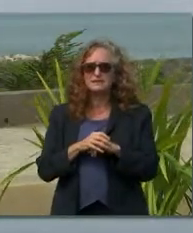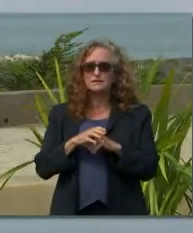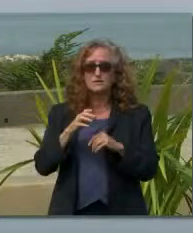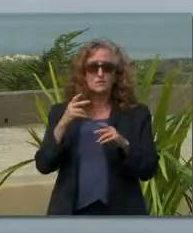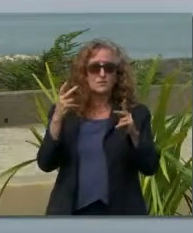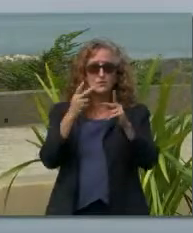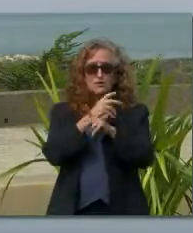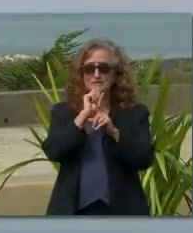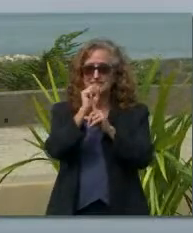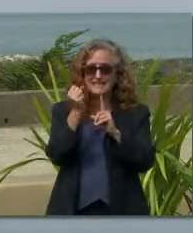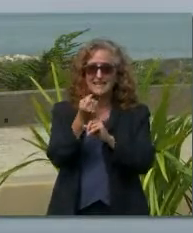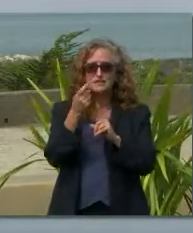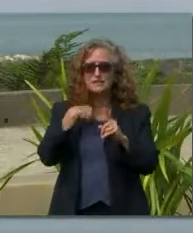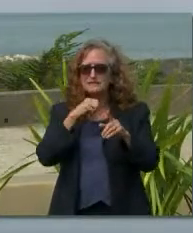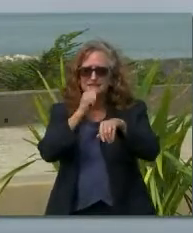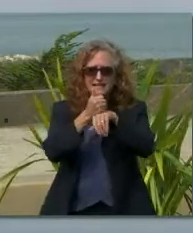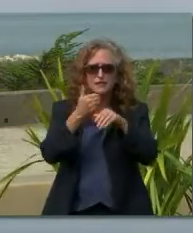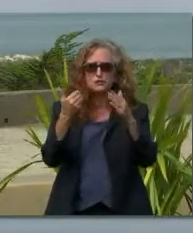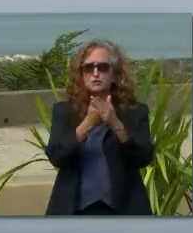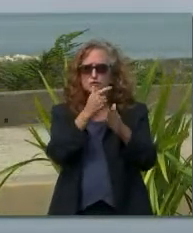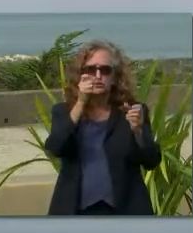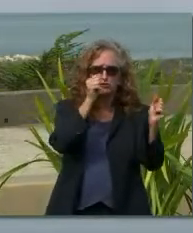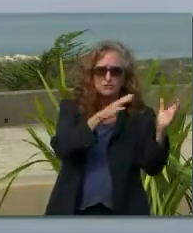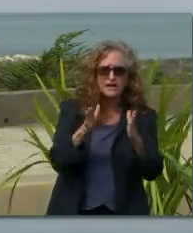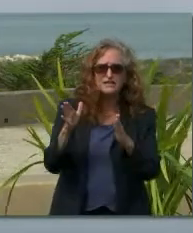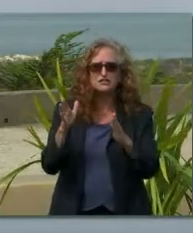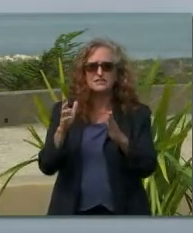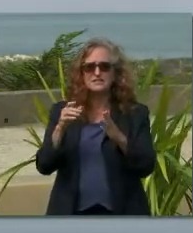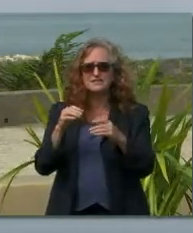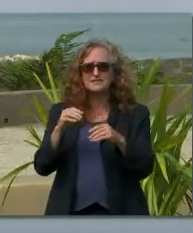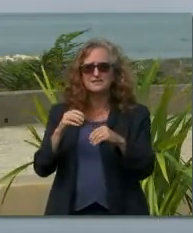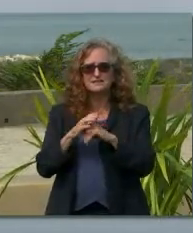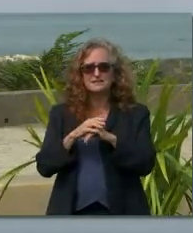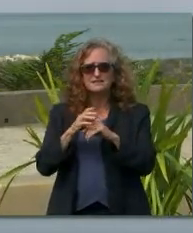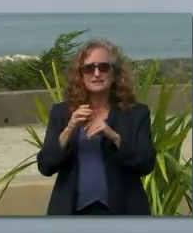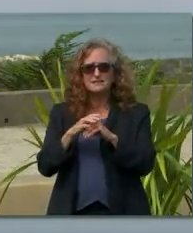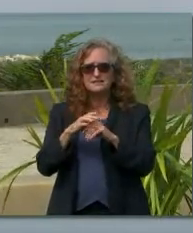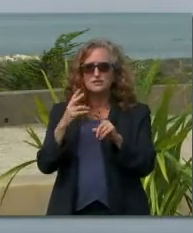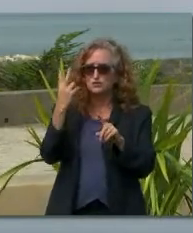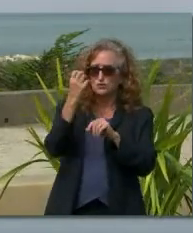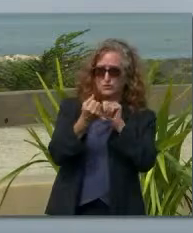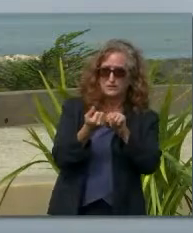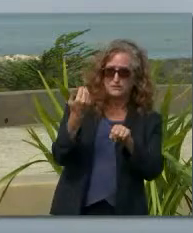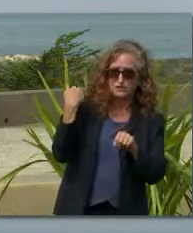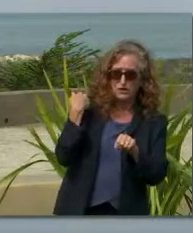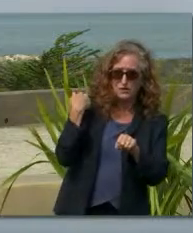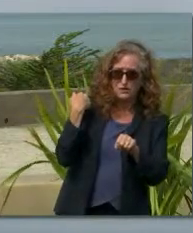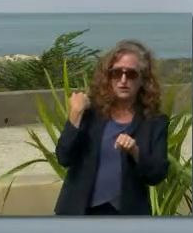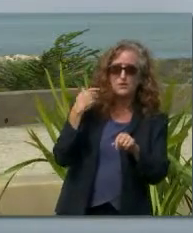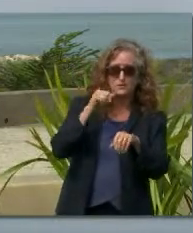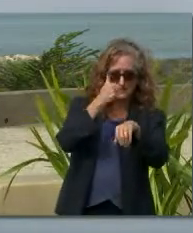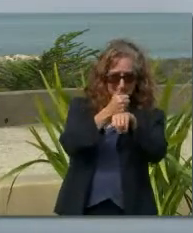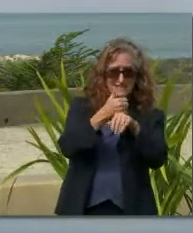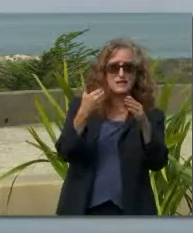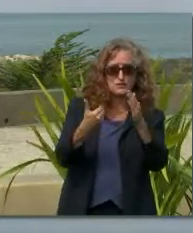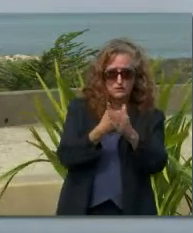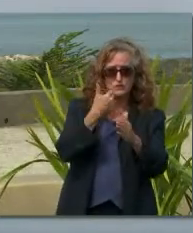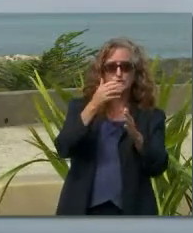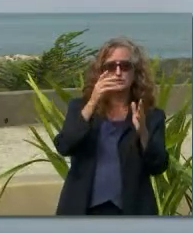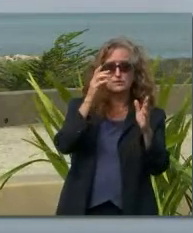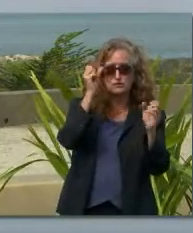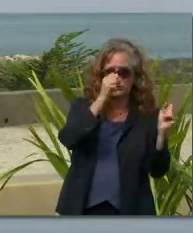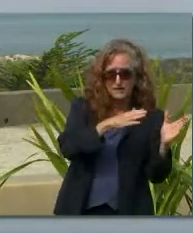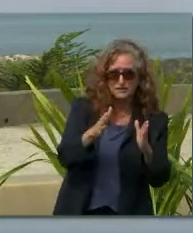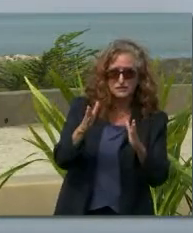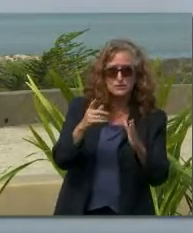up new strategies and modeling just 2 years ago. And never in our wildest imagination, just 2 years ago, do